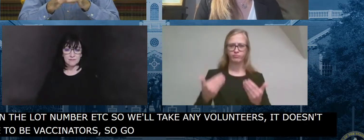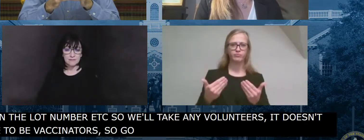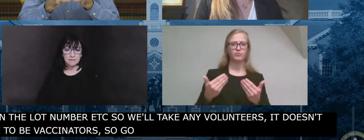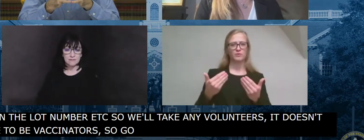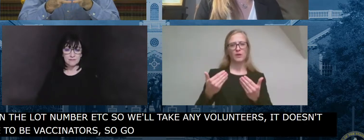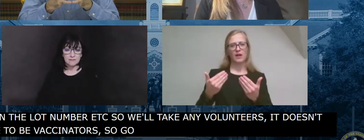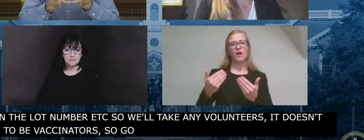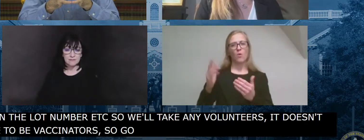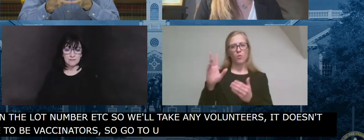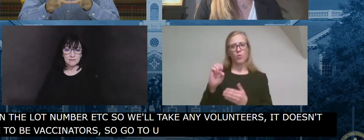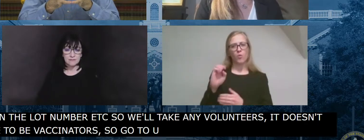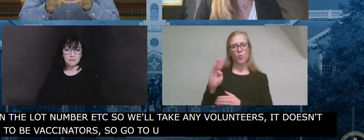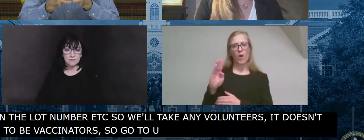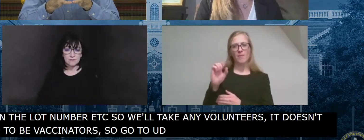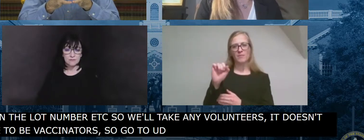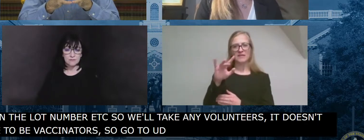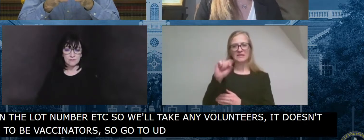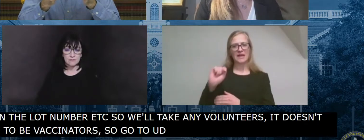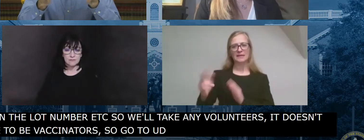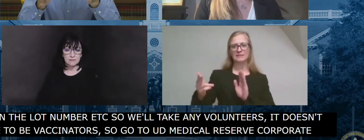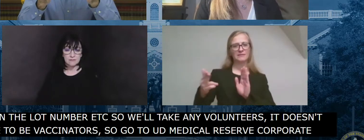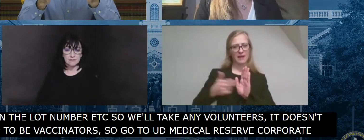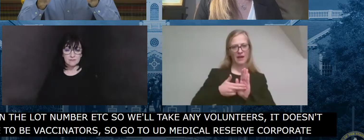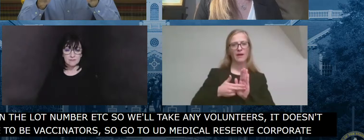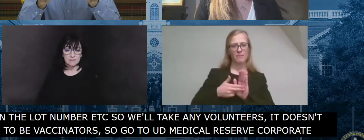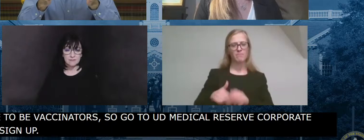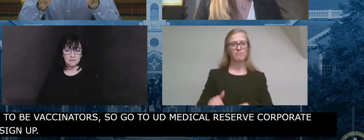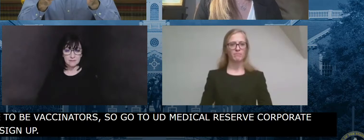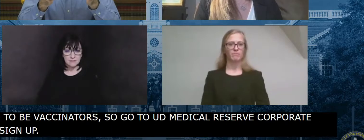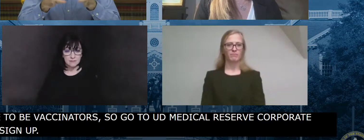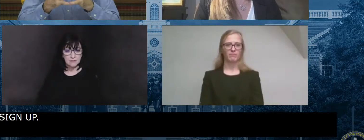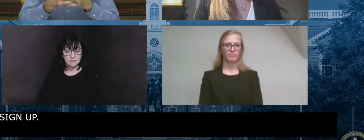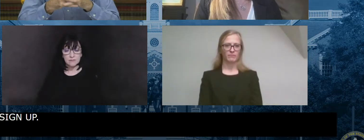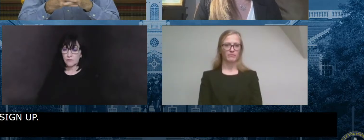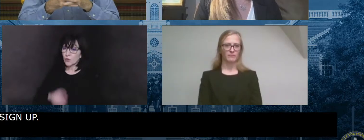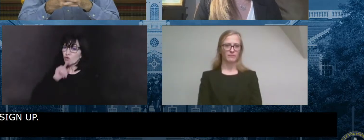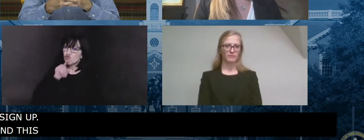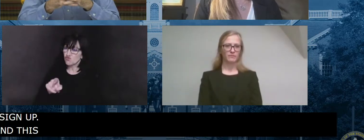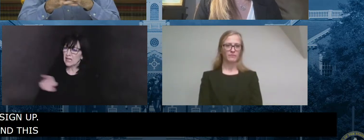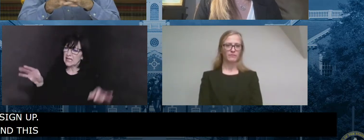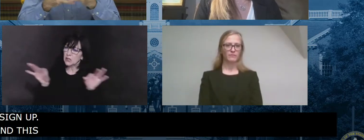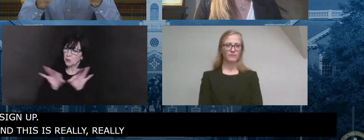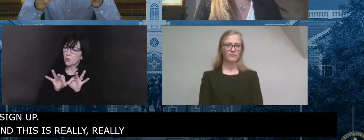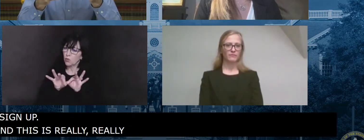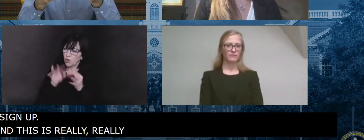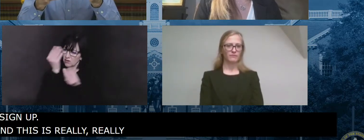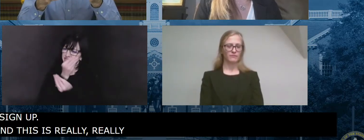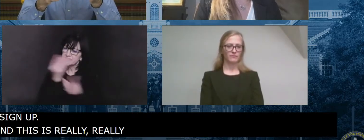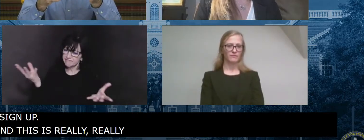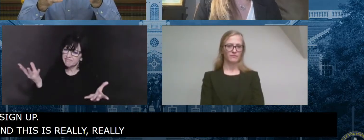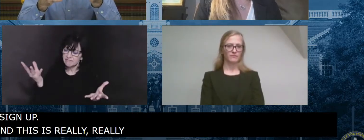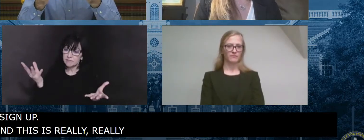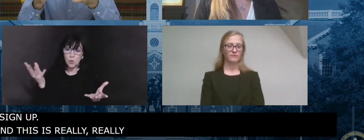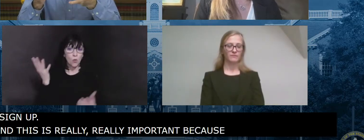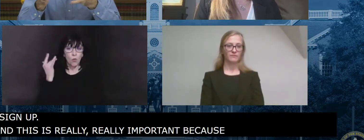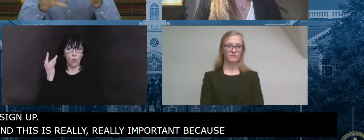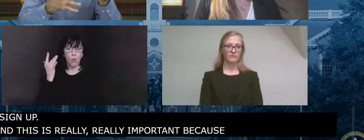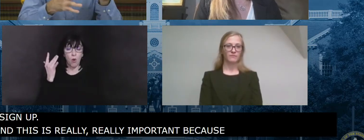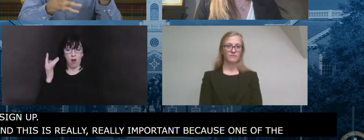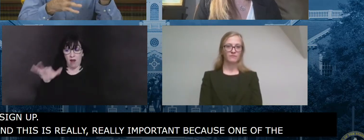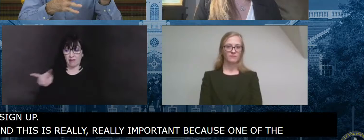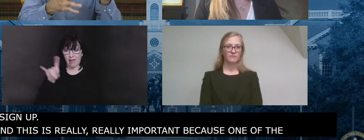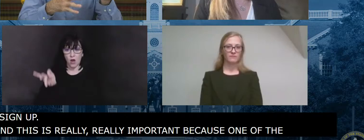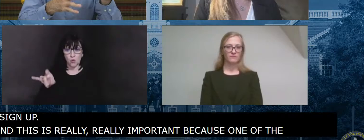and sign up. And this is really, really important, because one of the questions that we have, we